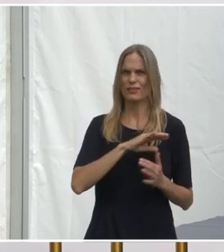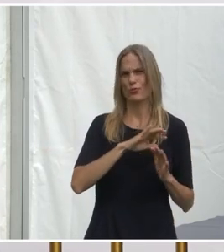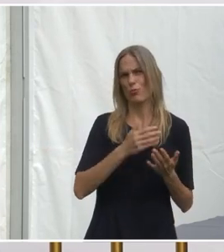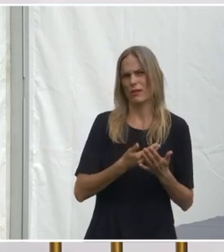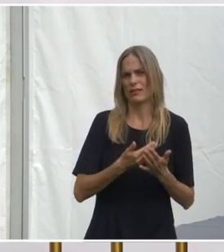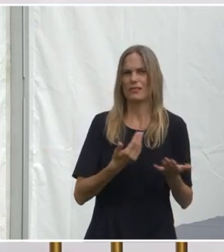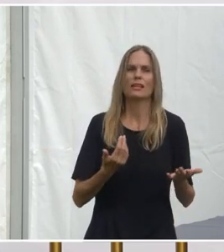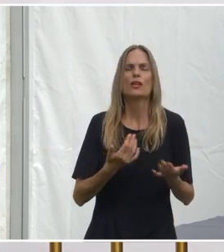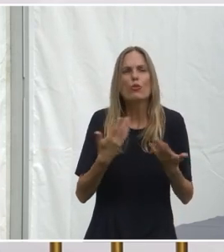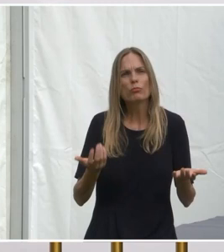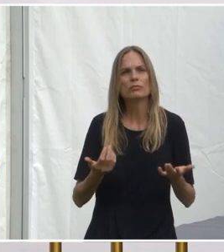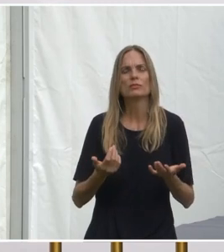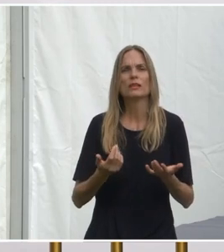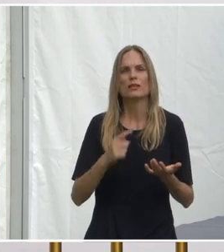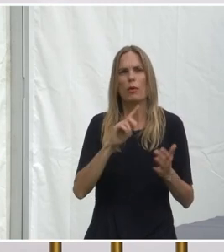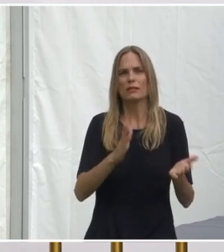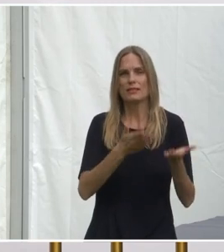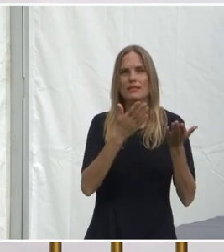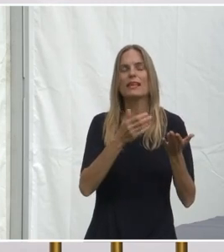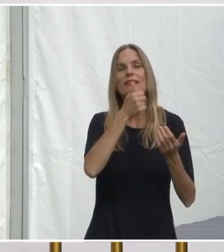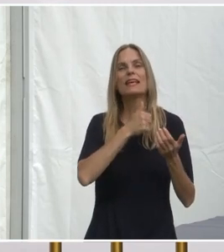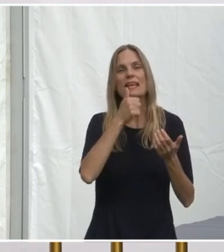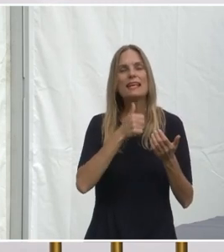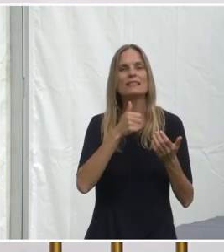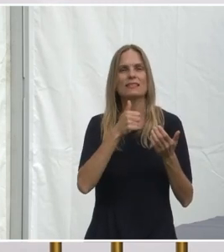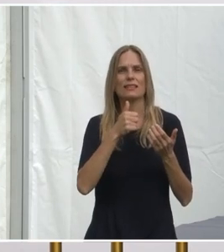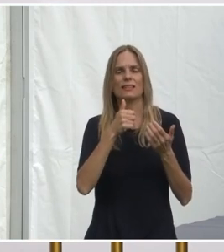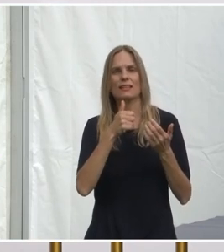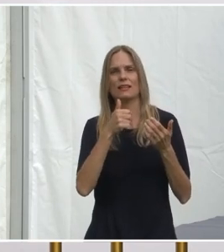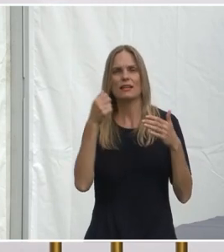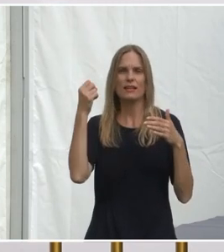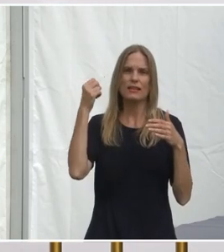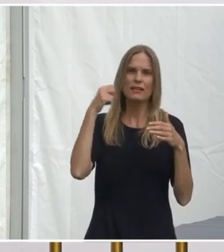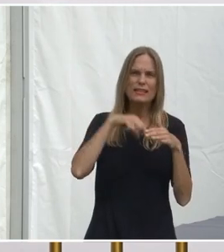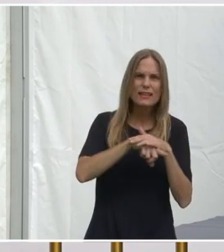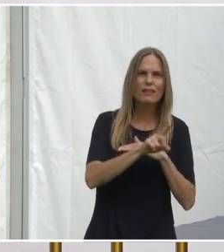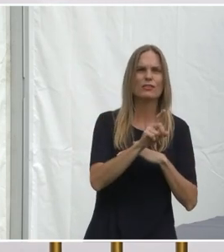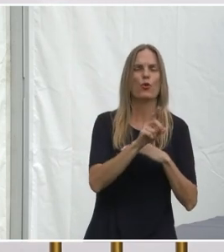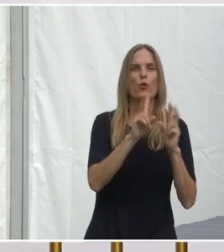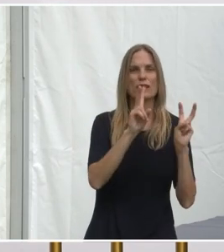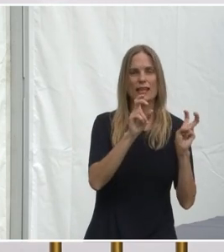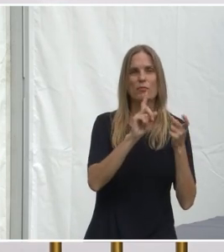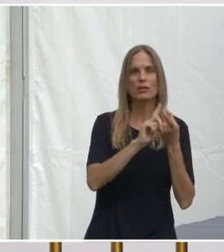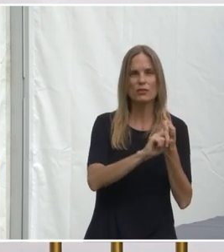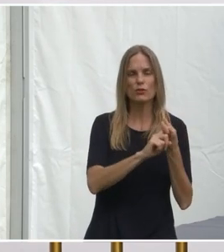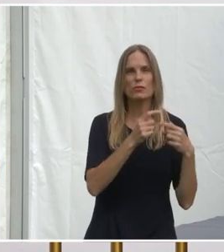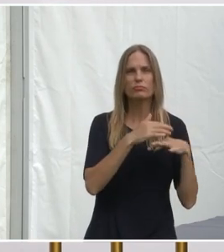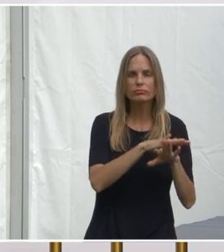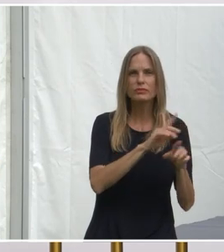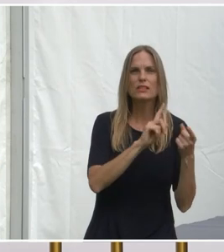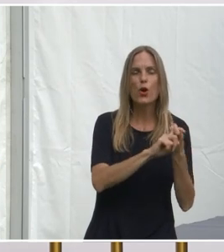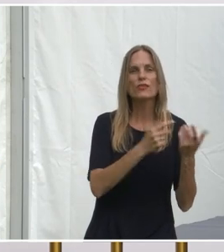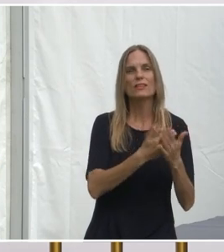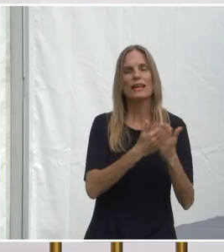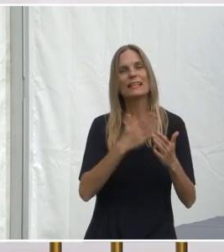to solve the integration topics in Estonia. With the digitalization we also have negative challenges when we think about the Ida-Viruma